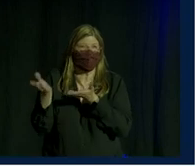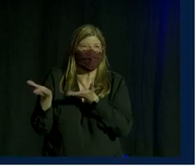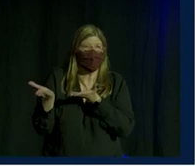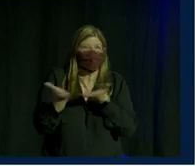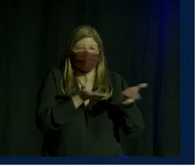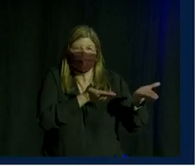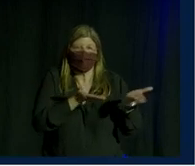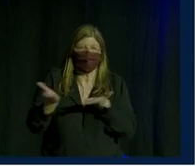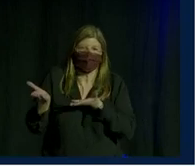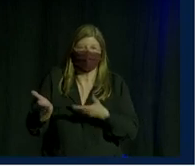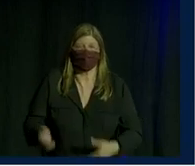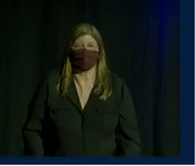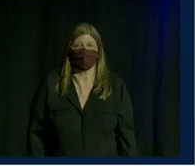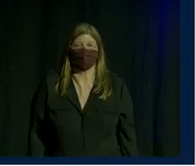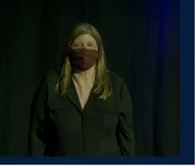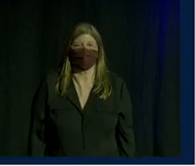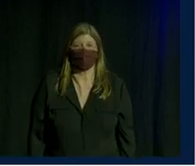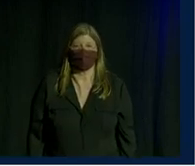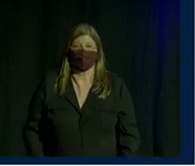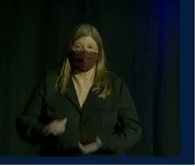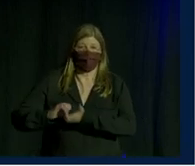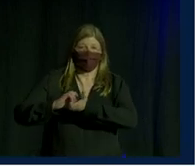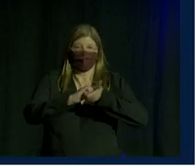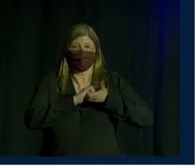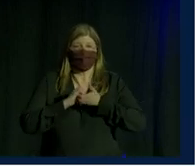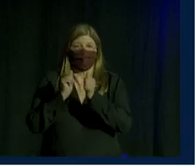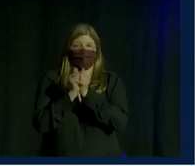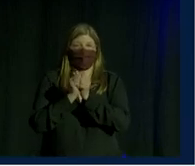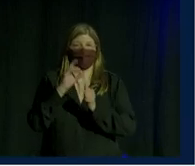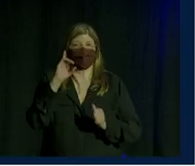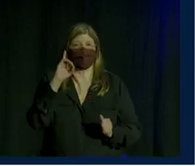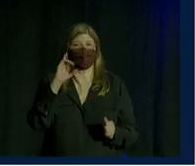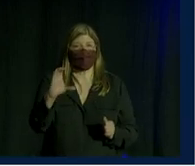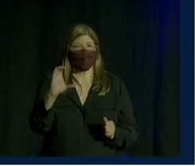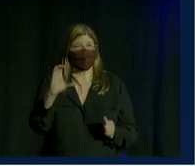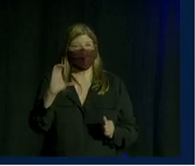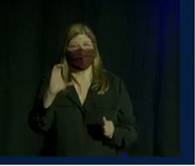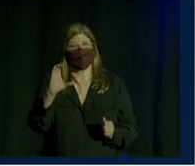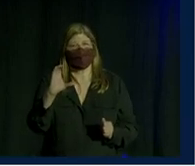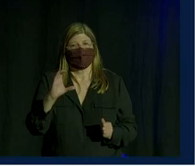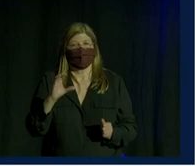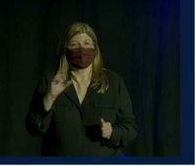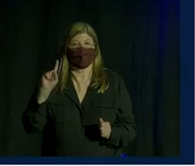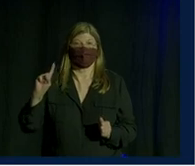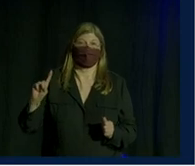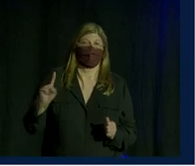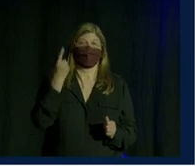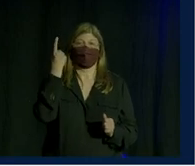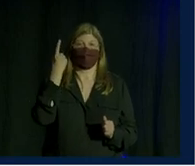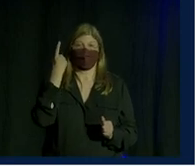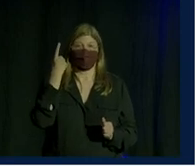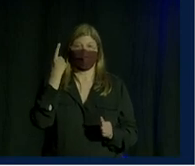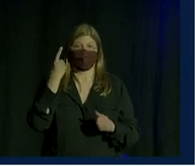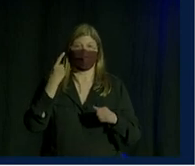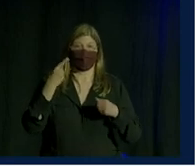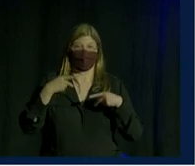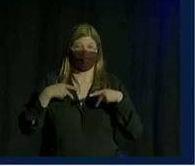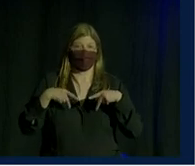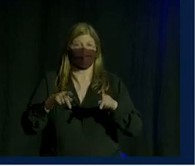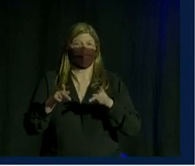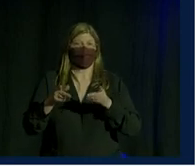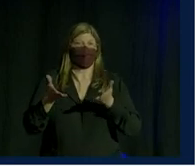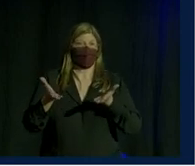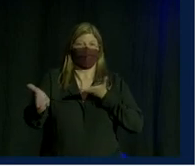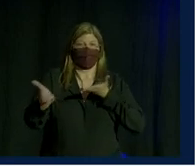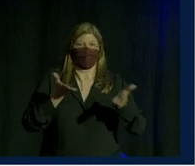partnership with DC is Landed's first expansion into serving local government employees with a major city.